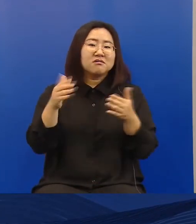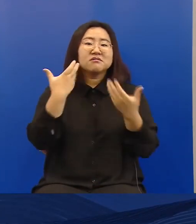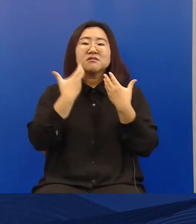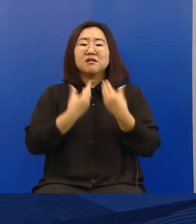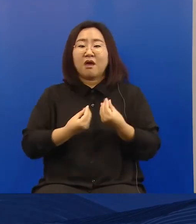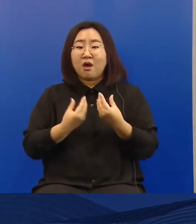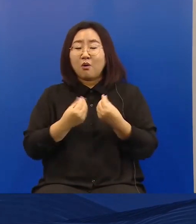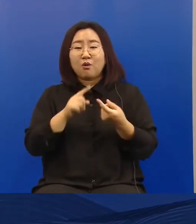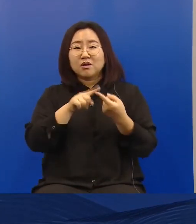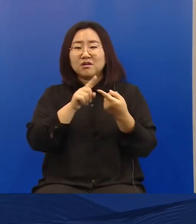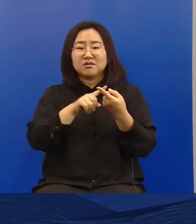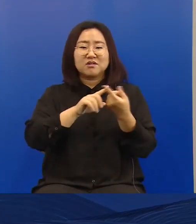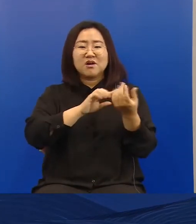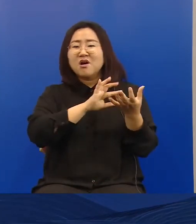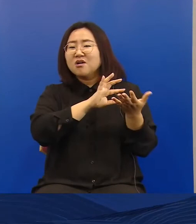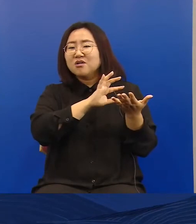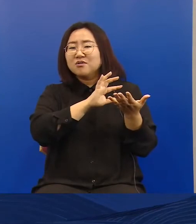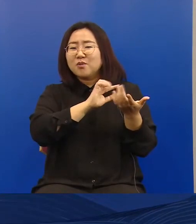Zelensky